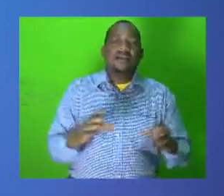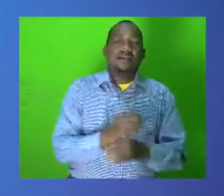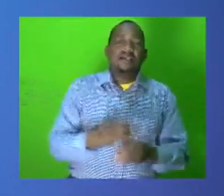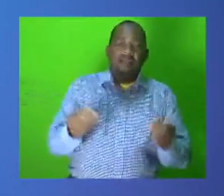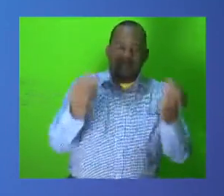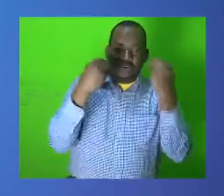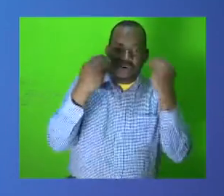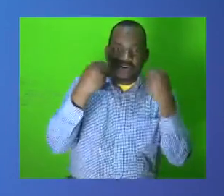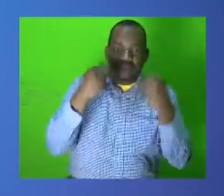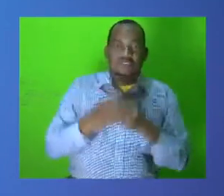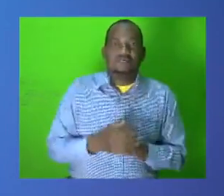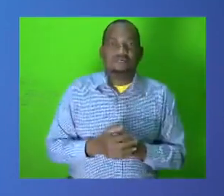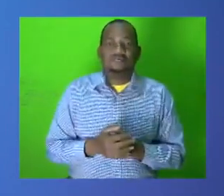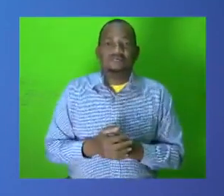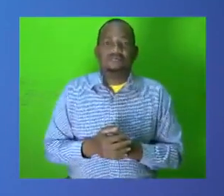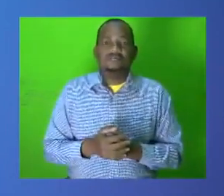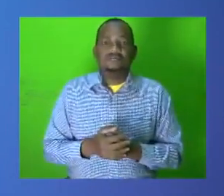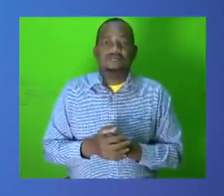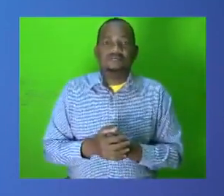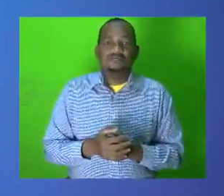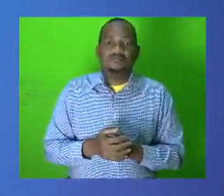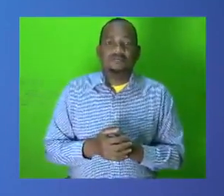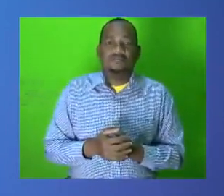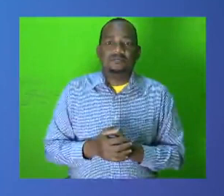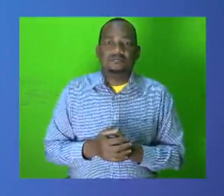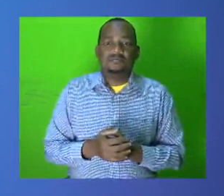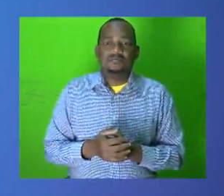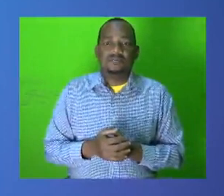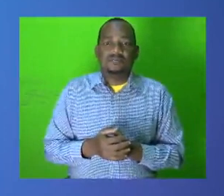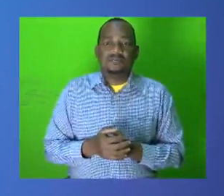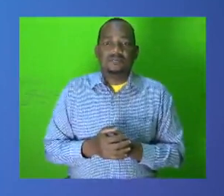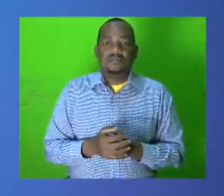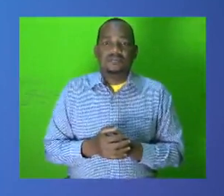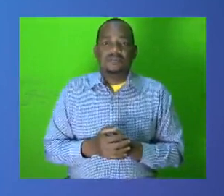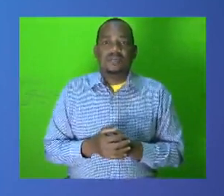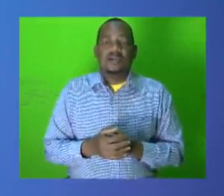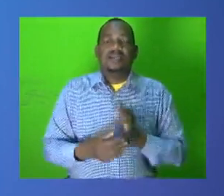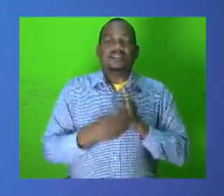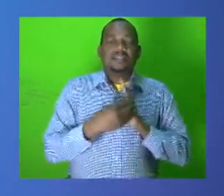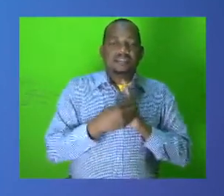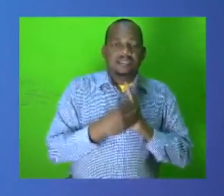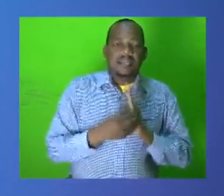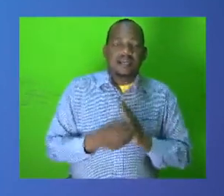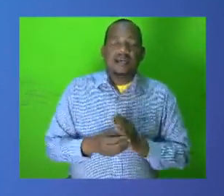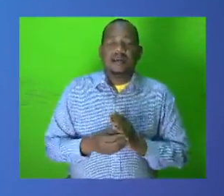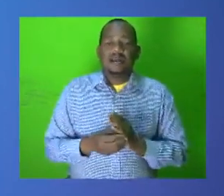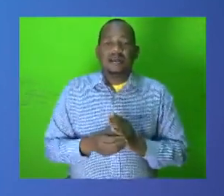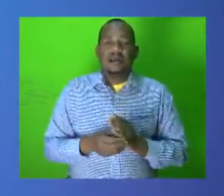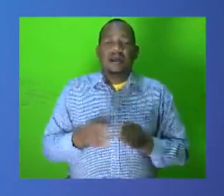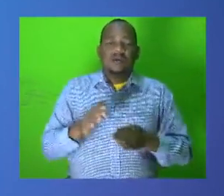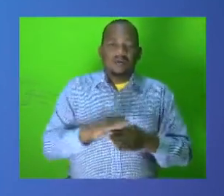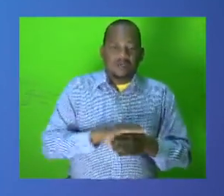knowledge. It means that concern with generating